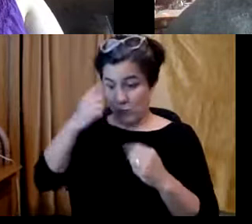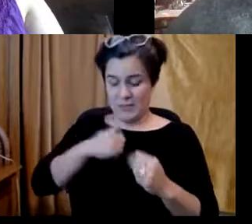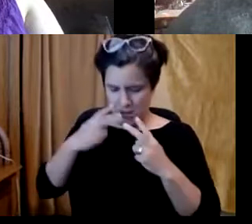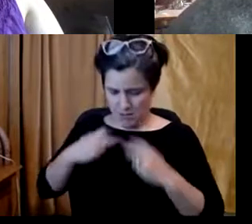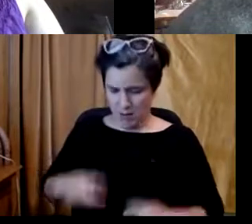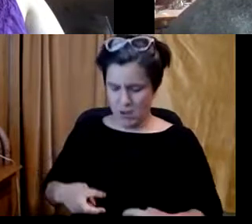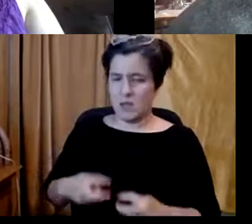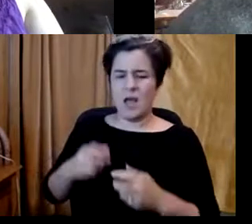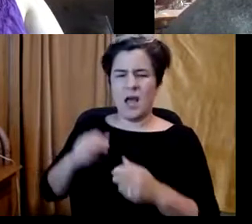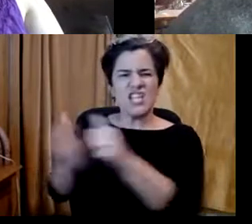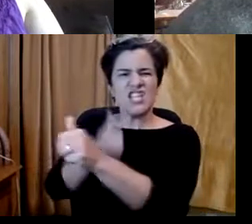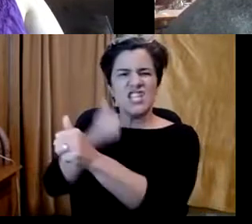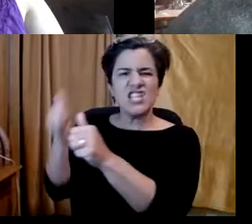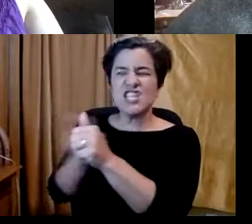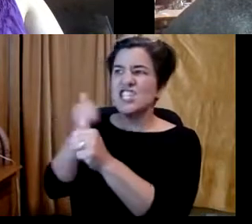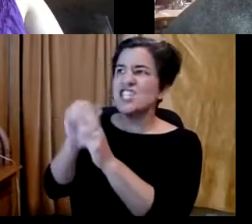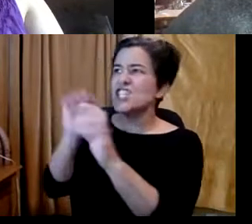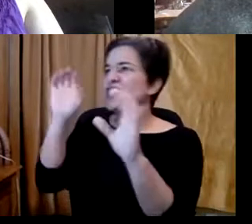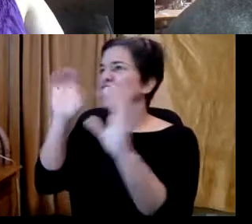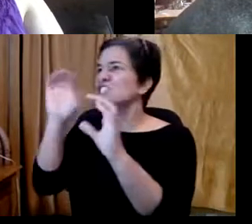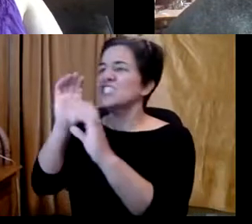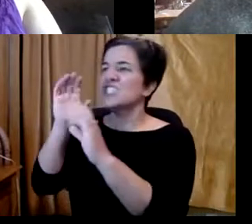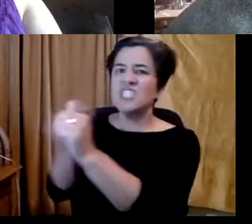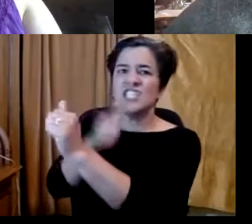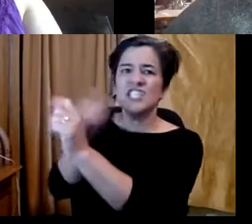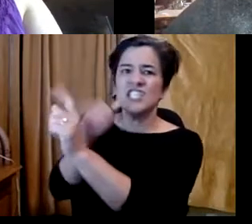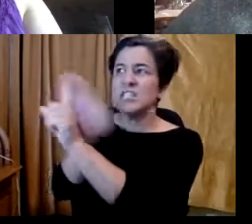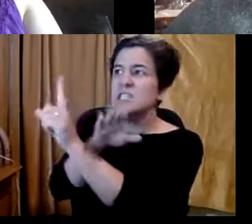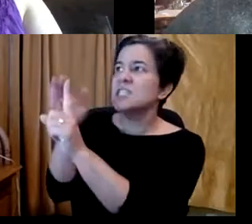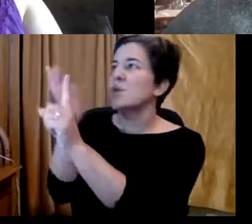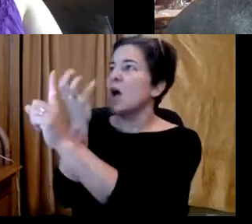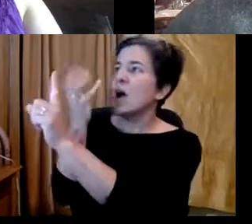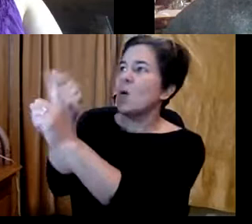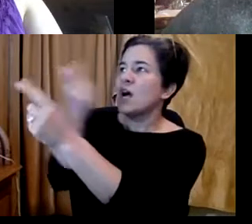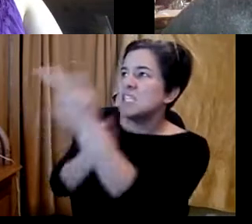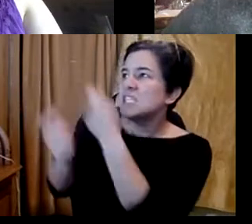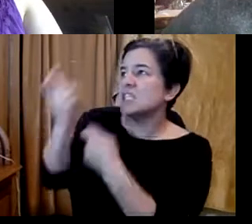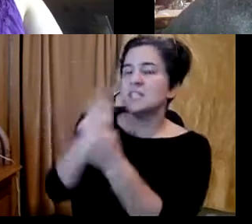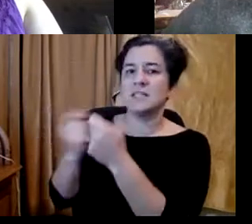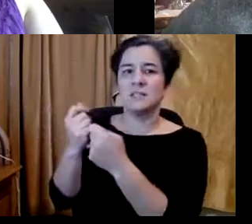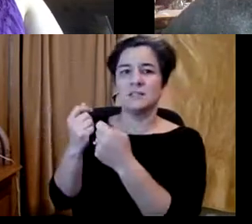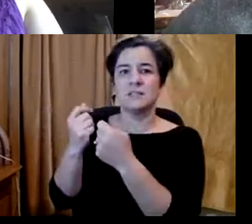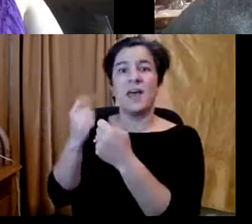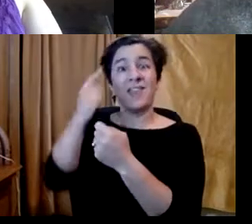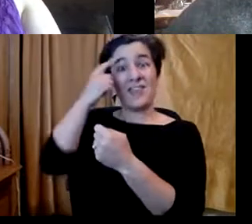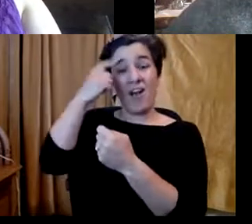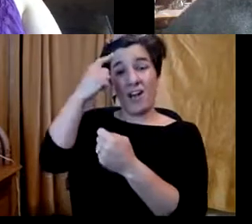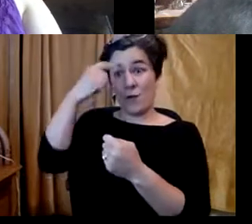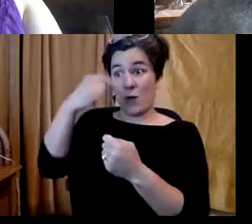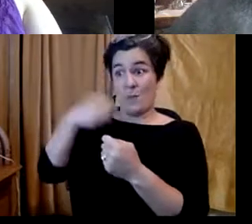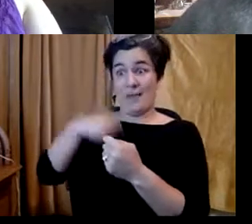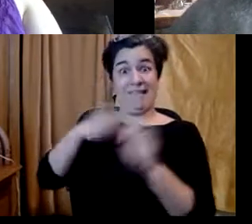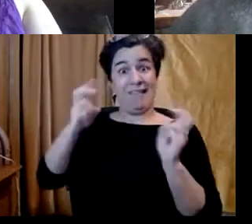kept pursuing him and trying to learn more about what I thought I should say, learn more about myself through that.